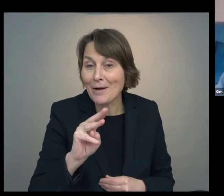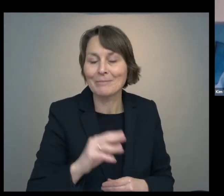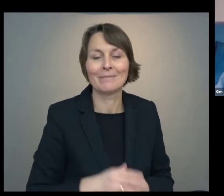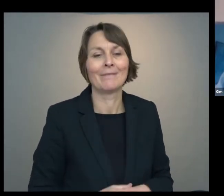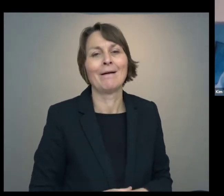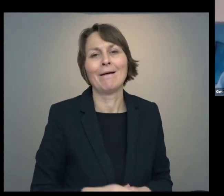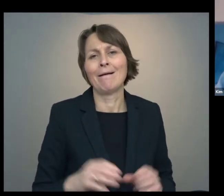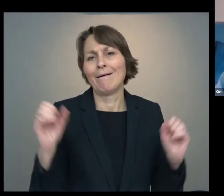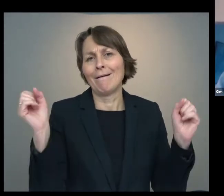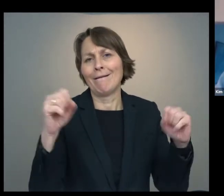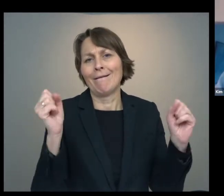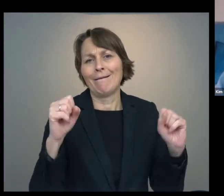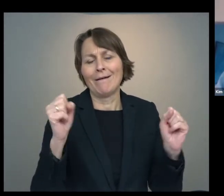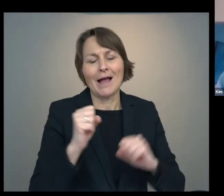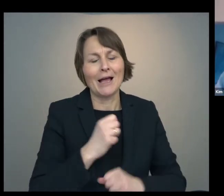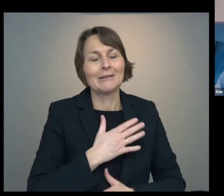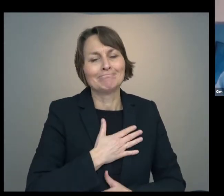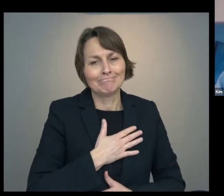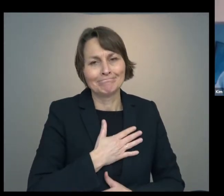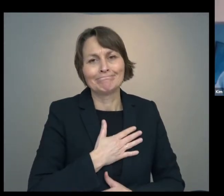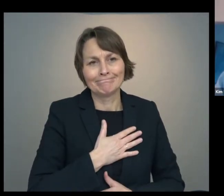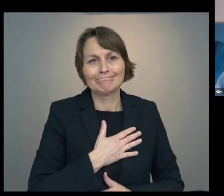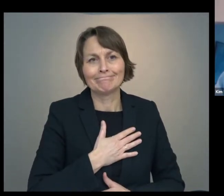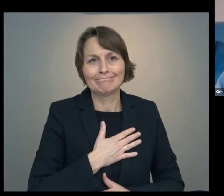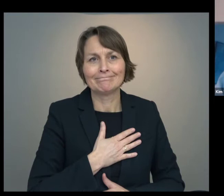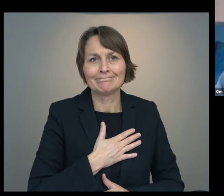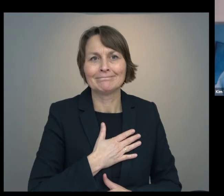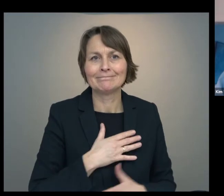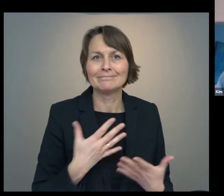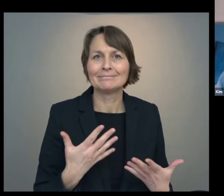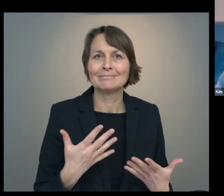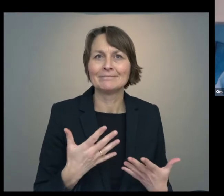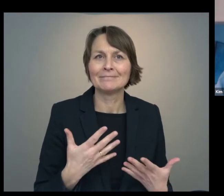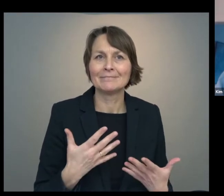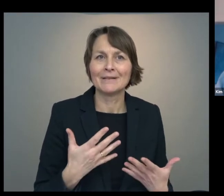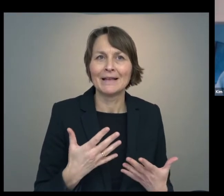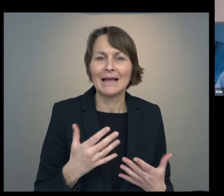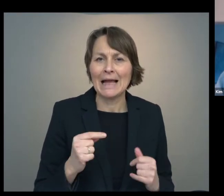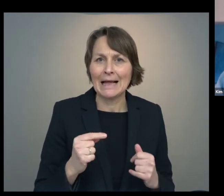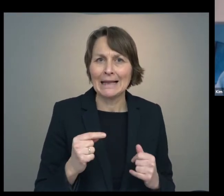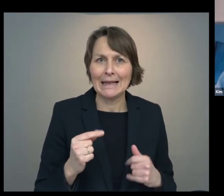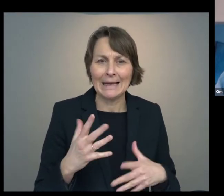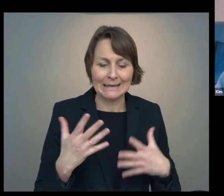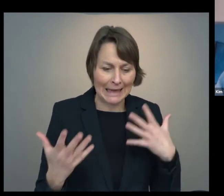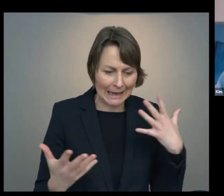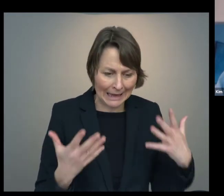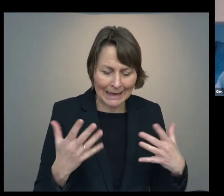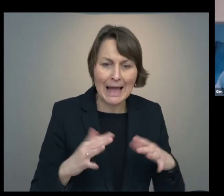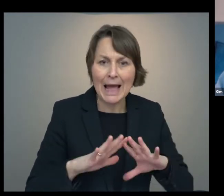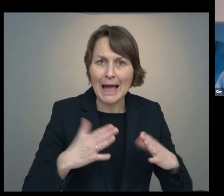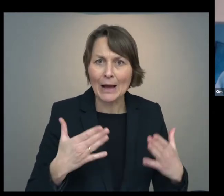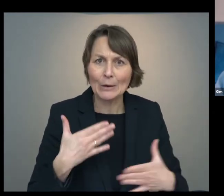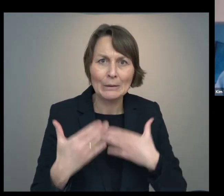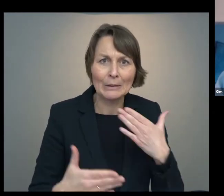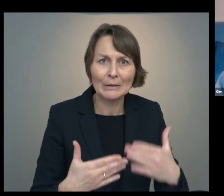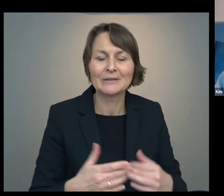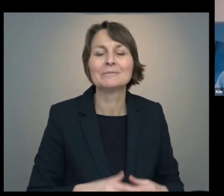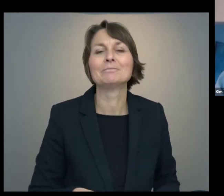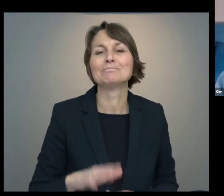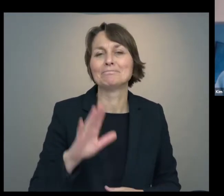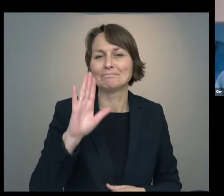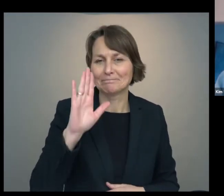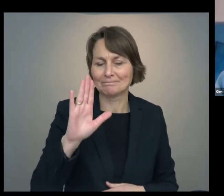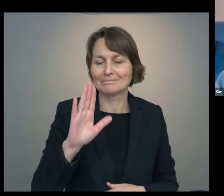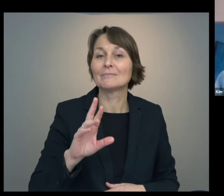Just to put you on the spot. I would love to, but I can see that I will stress Rachel because we're over time.